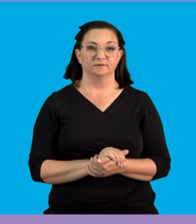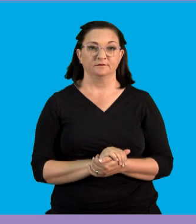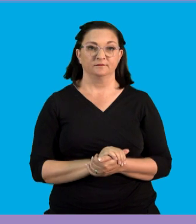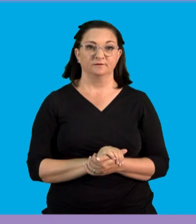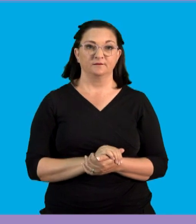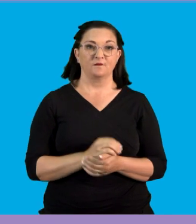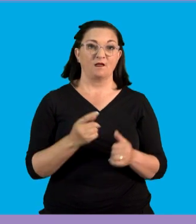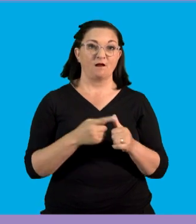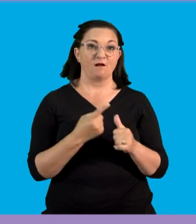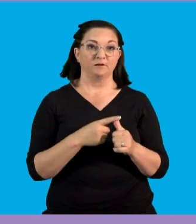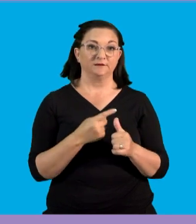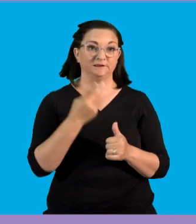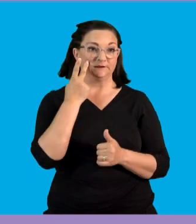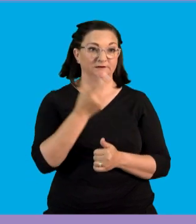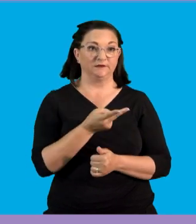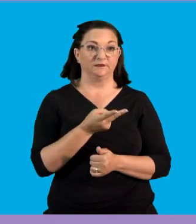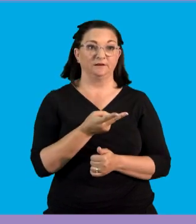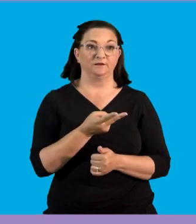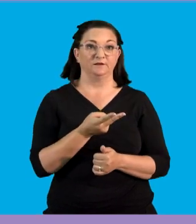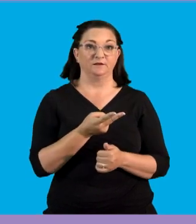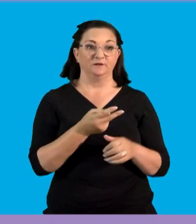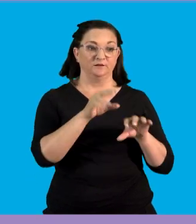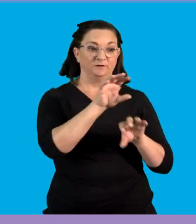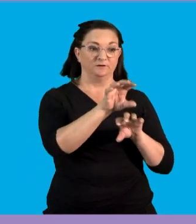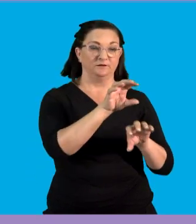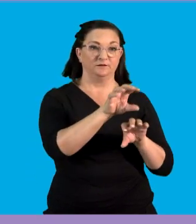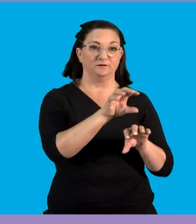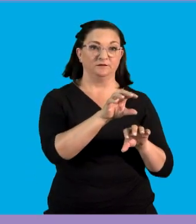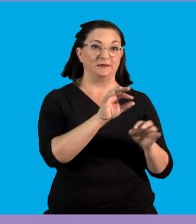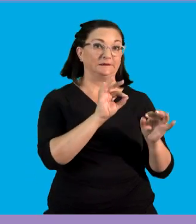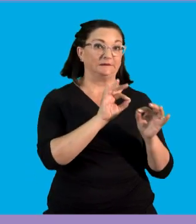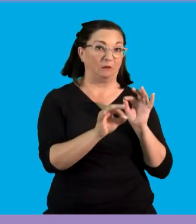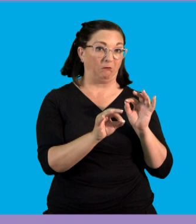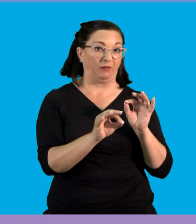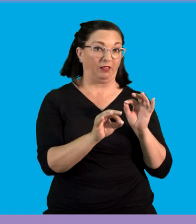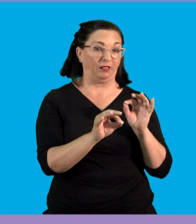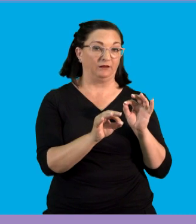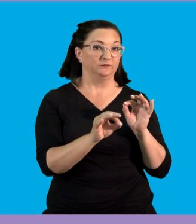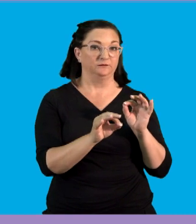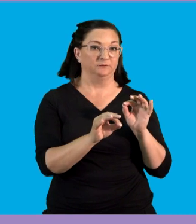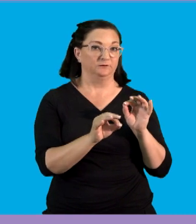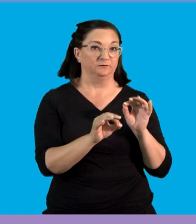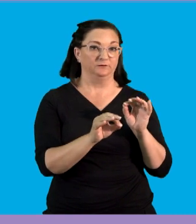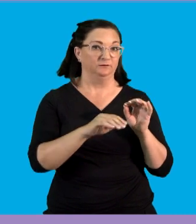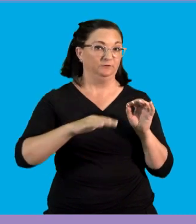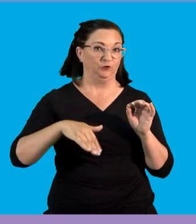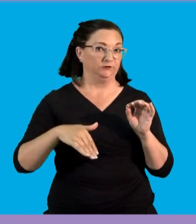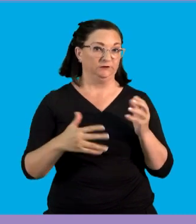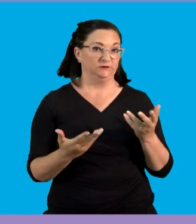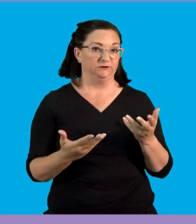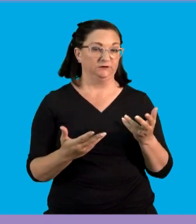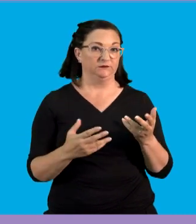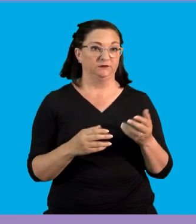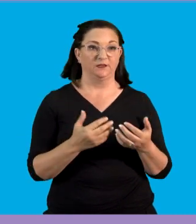If we look at that answer, it is not in simplified terms or in its simplest form. So